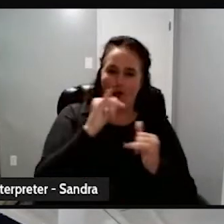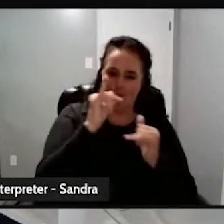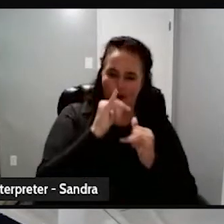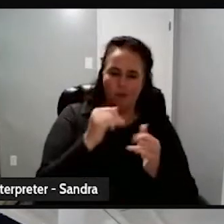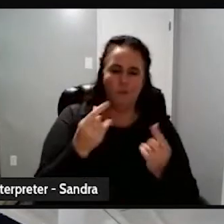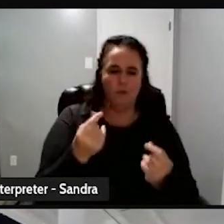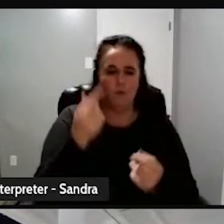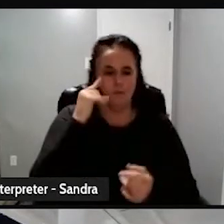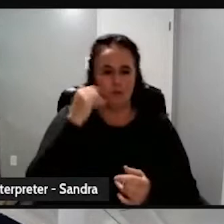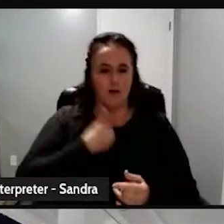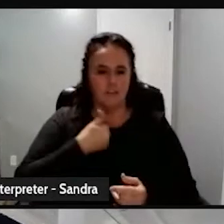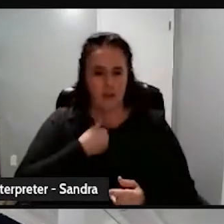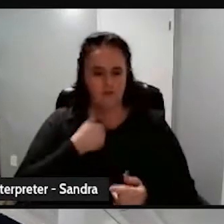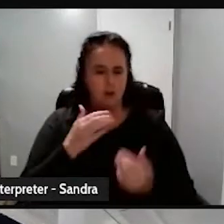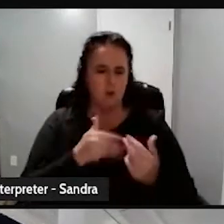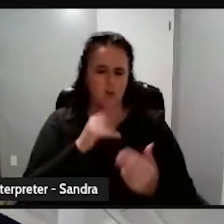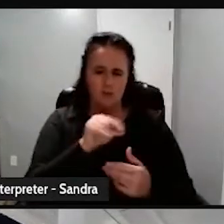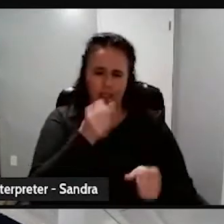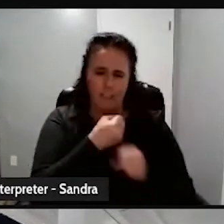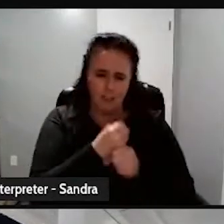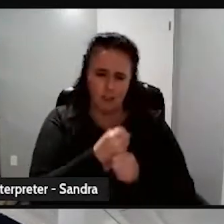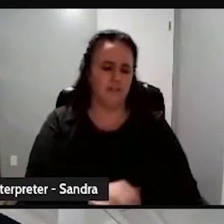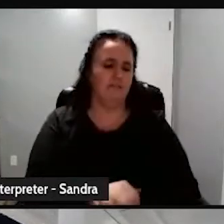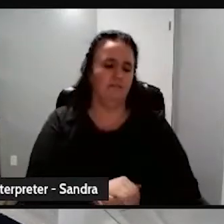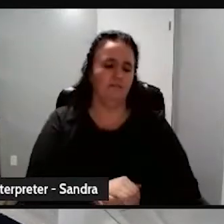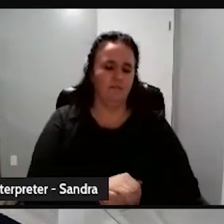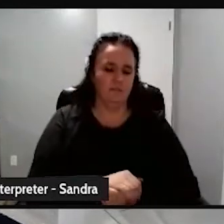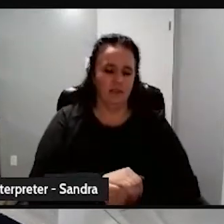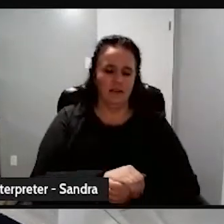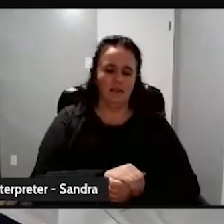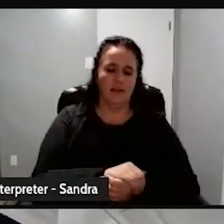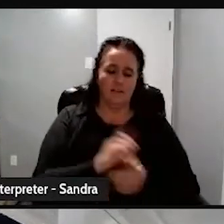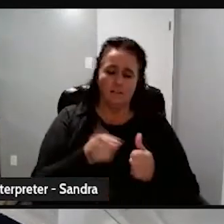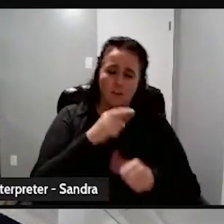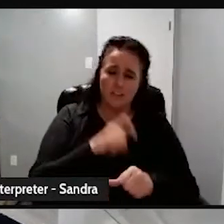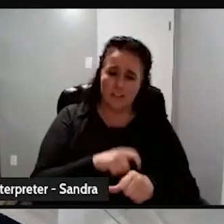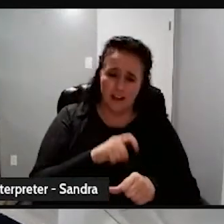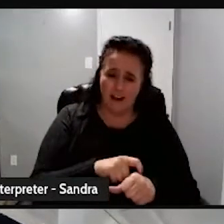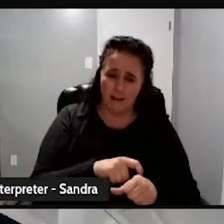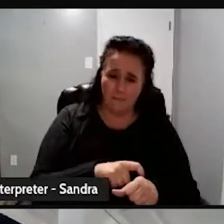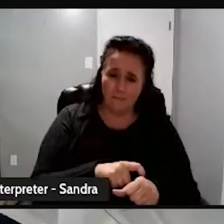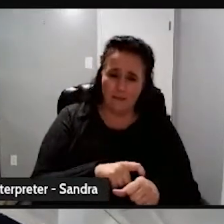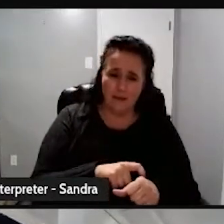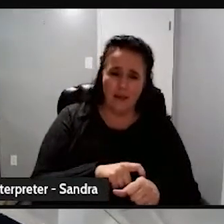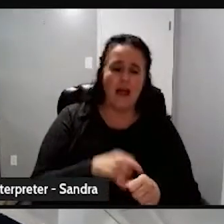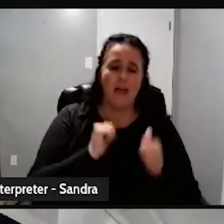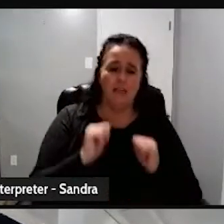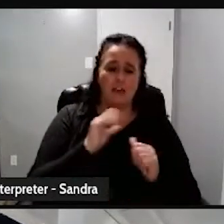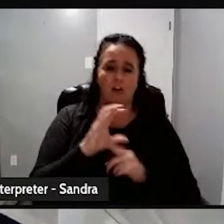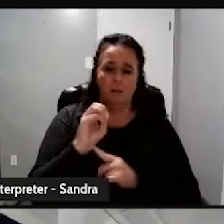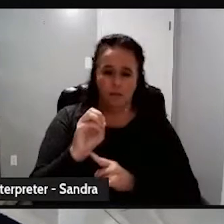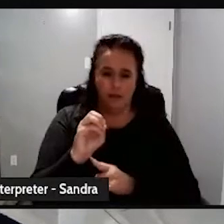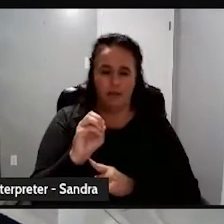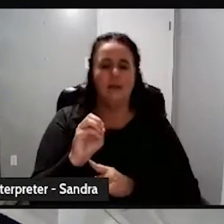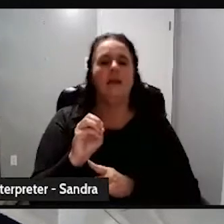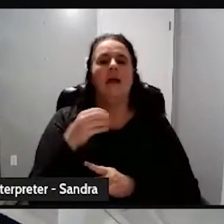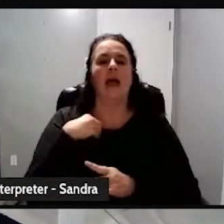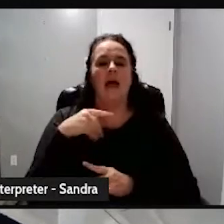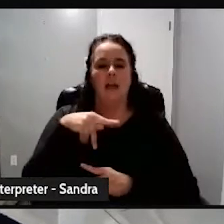for almost 20 years. We were able to do that because for the first time, a theater company was taking